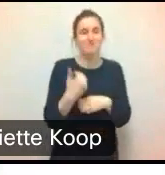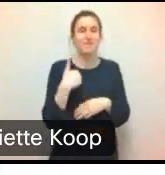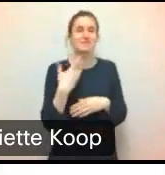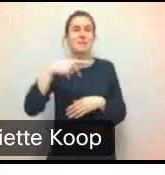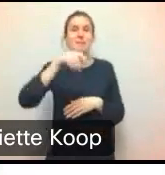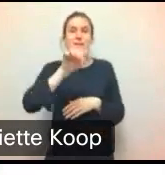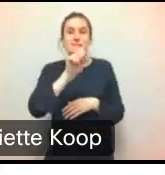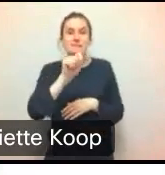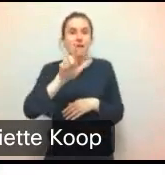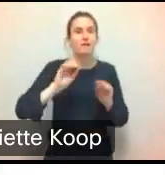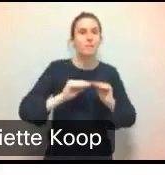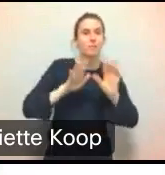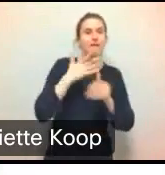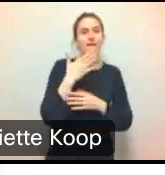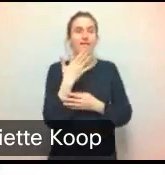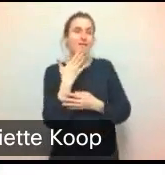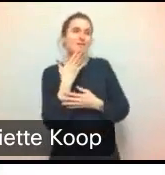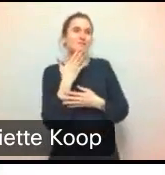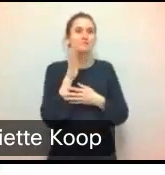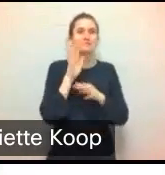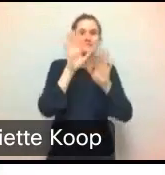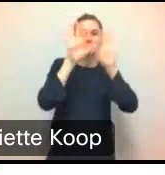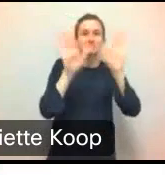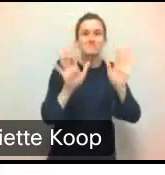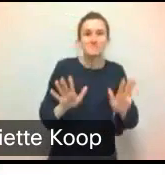pastel colors, all sorts of funky uh,